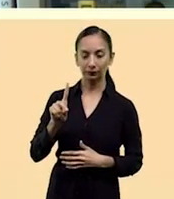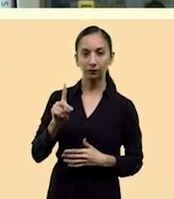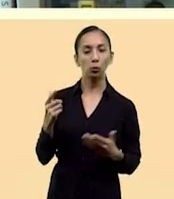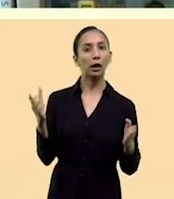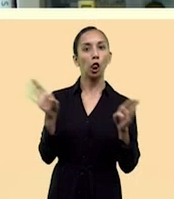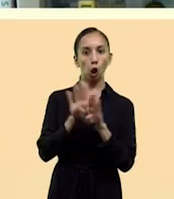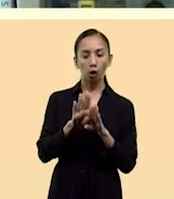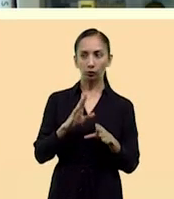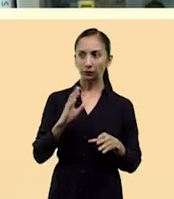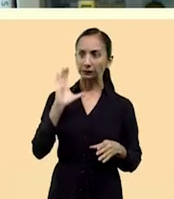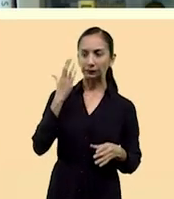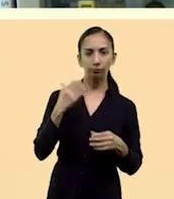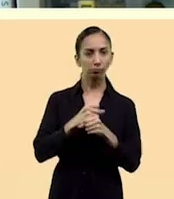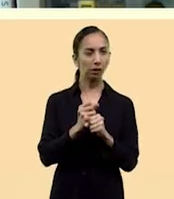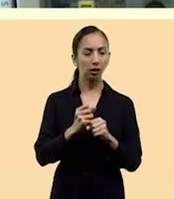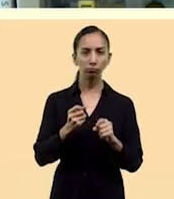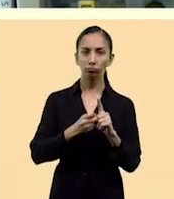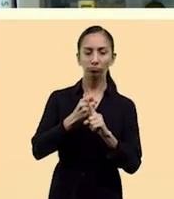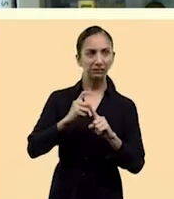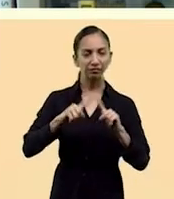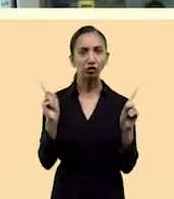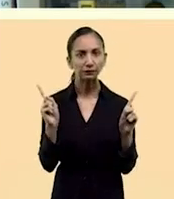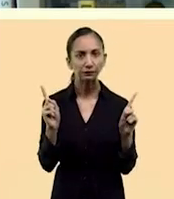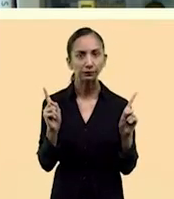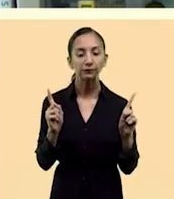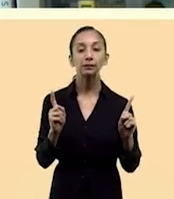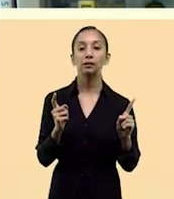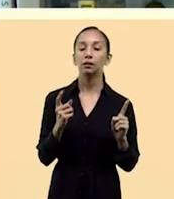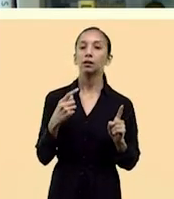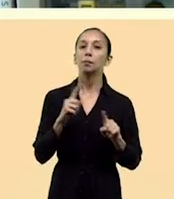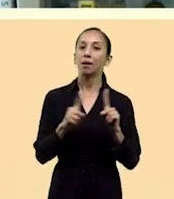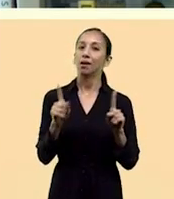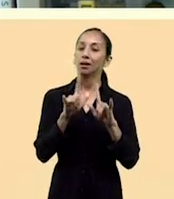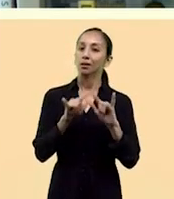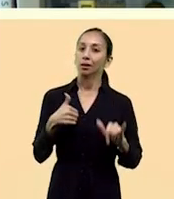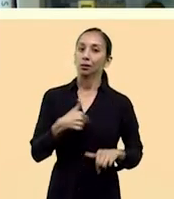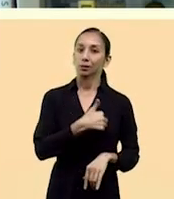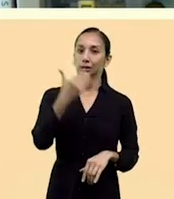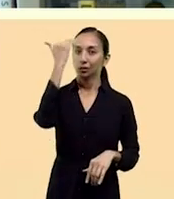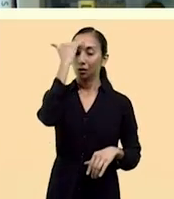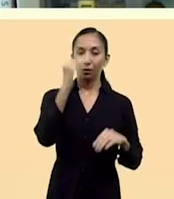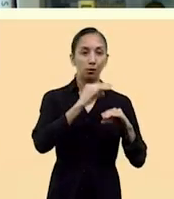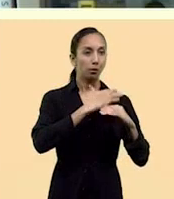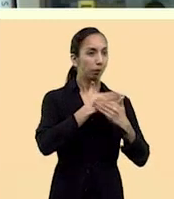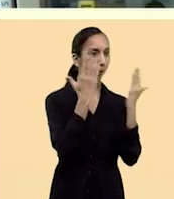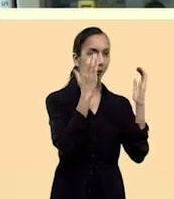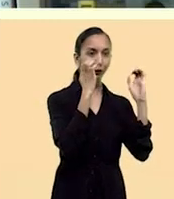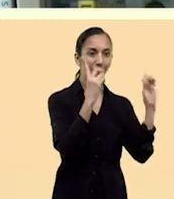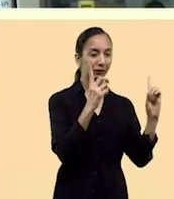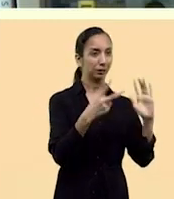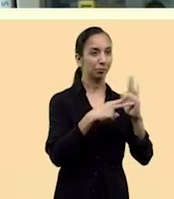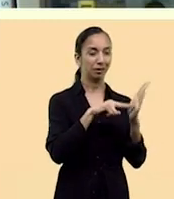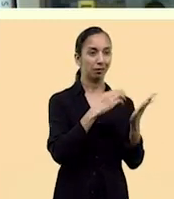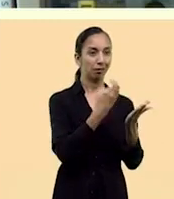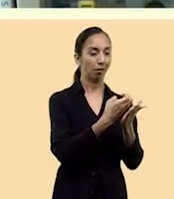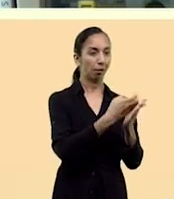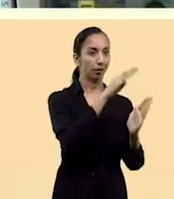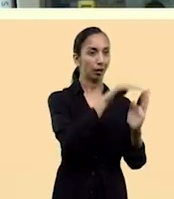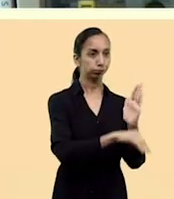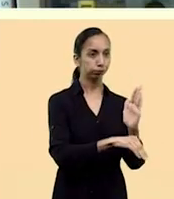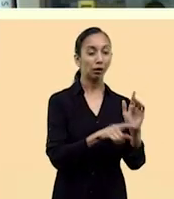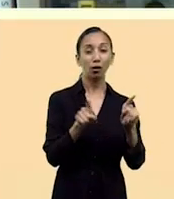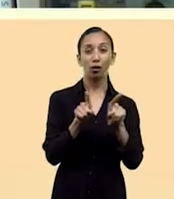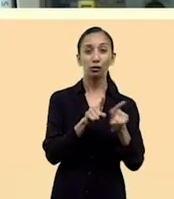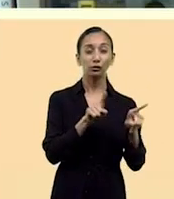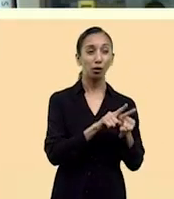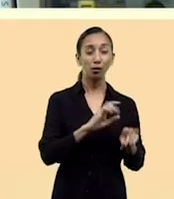seems to have made a difference. At the same time, we're all aware that in the long run, there's no economy without education. And in the short